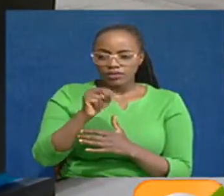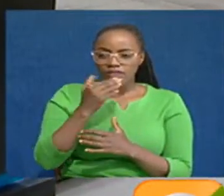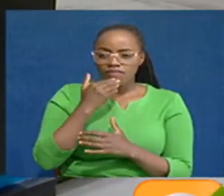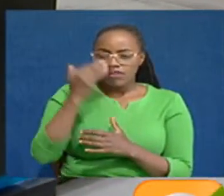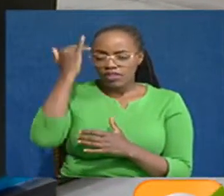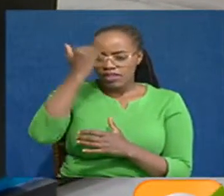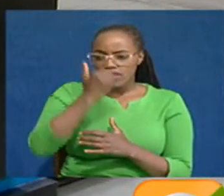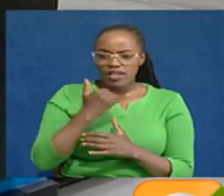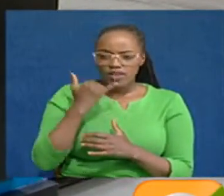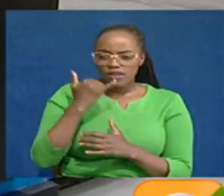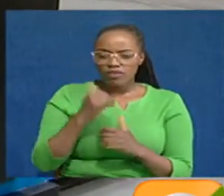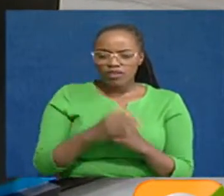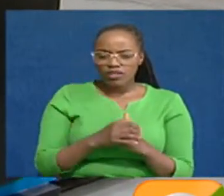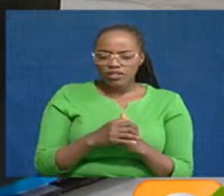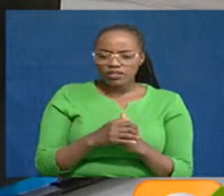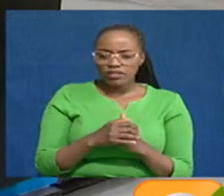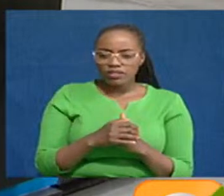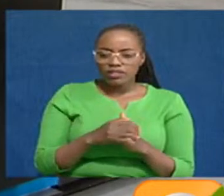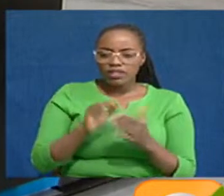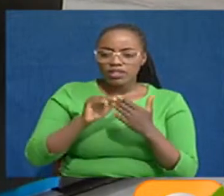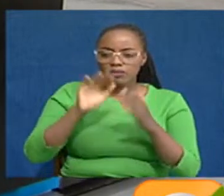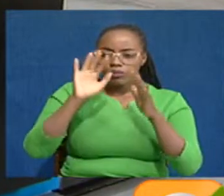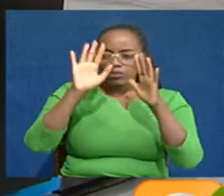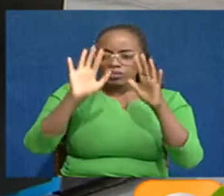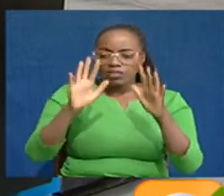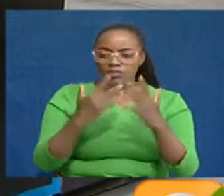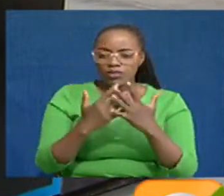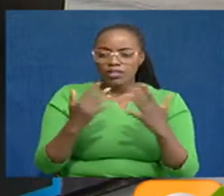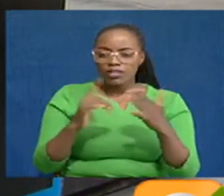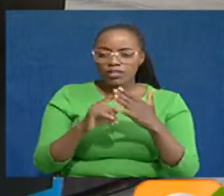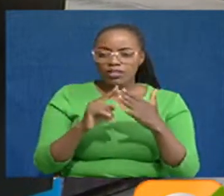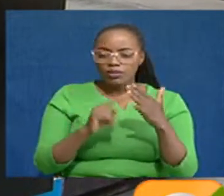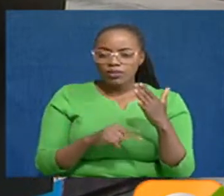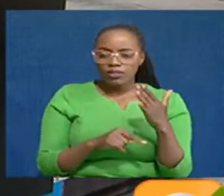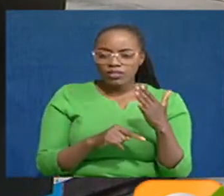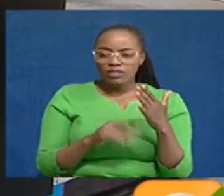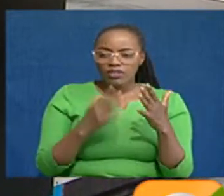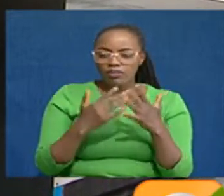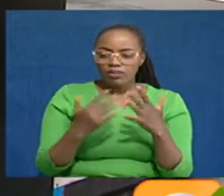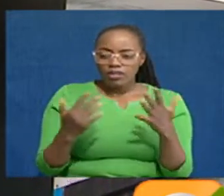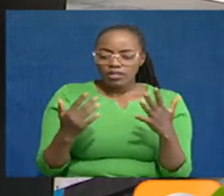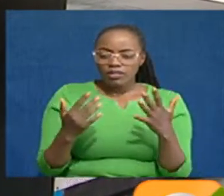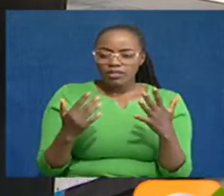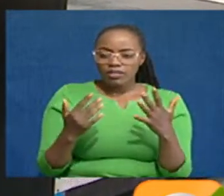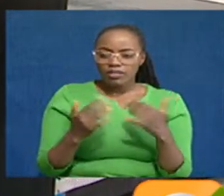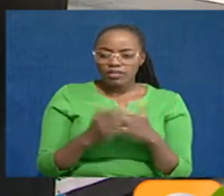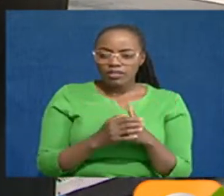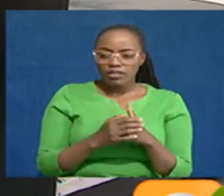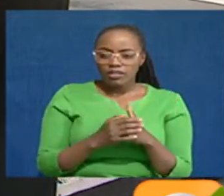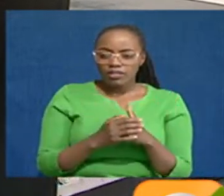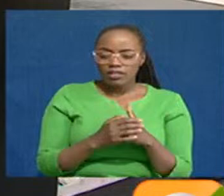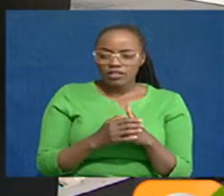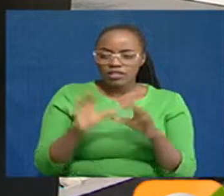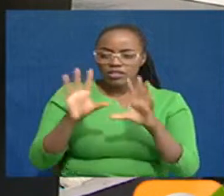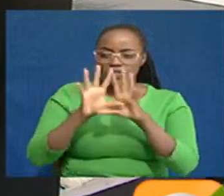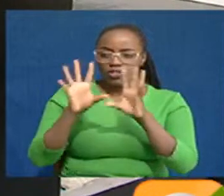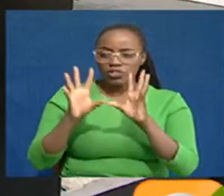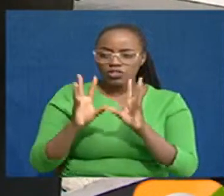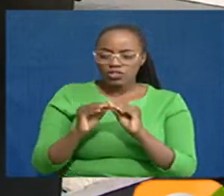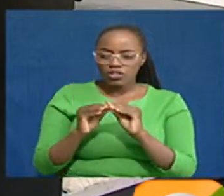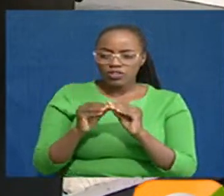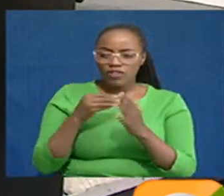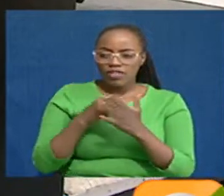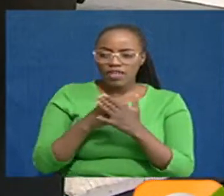So for me, I think the most important thing for me really is just have that fiscal consolidation, have money in